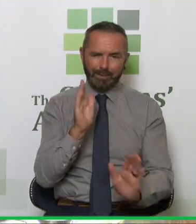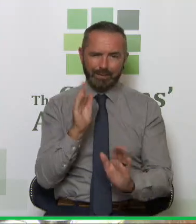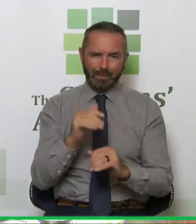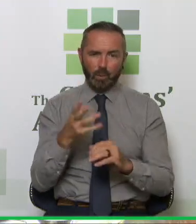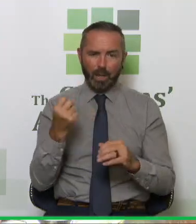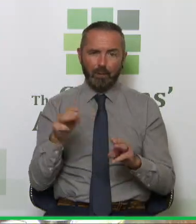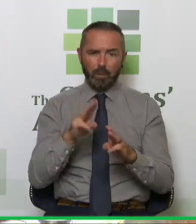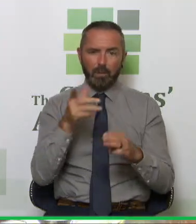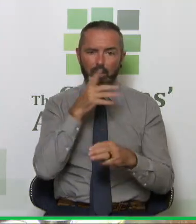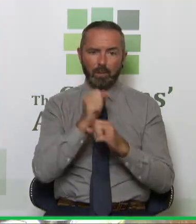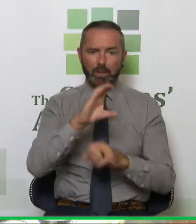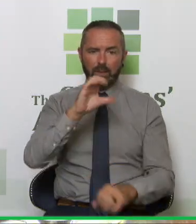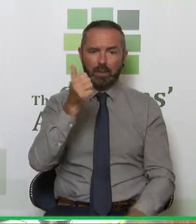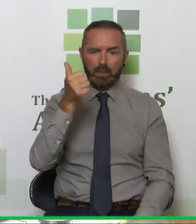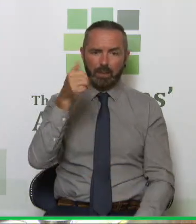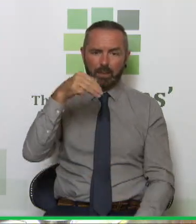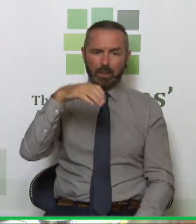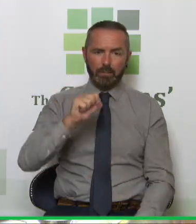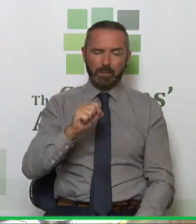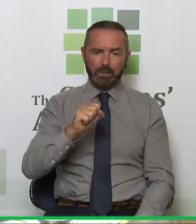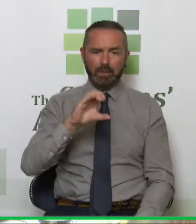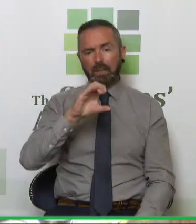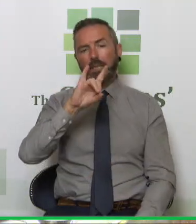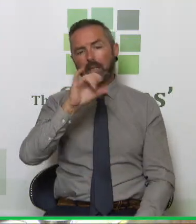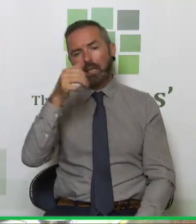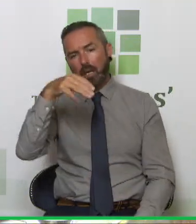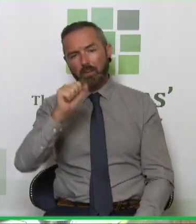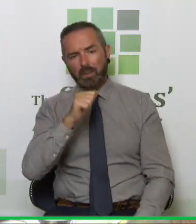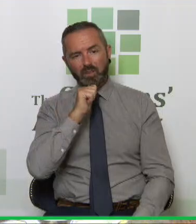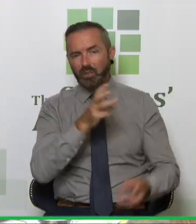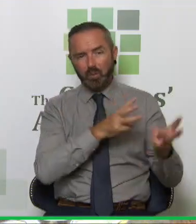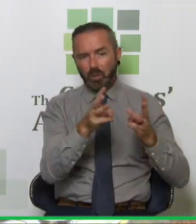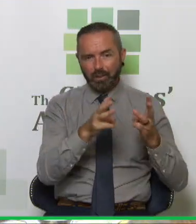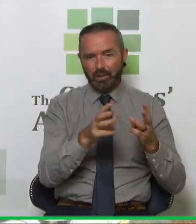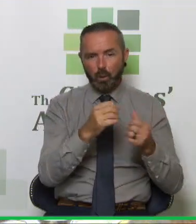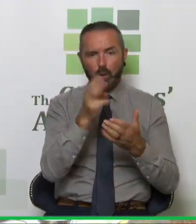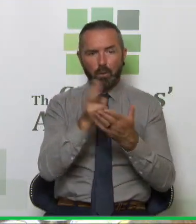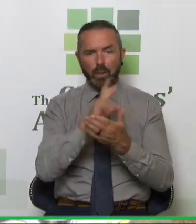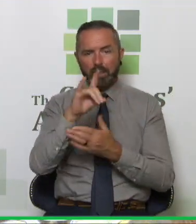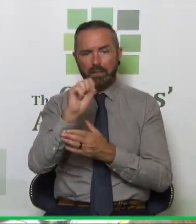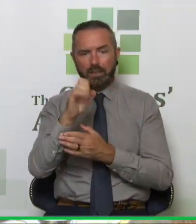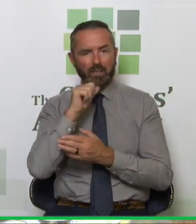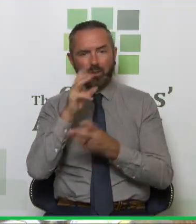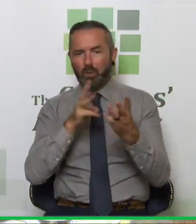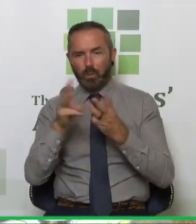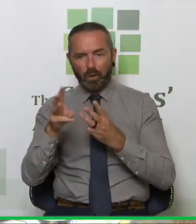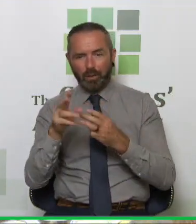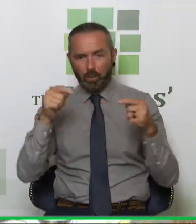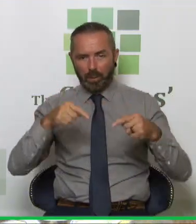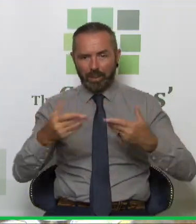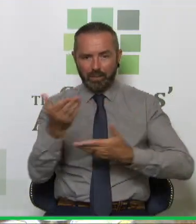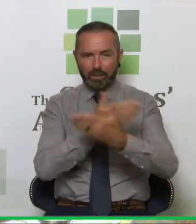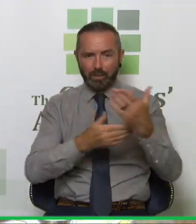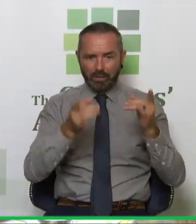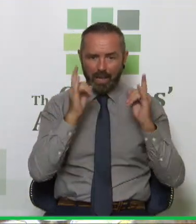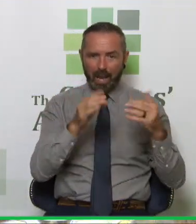about CAMS. CAMS doesn't work. We know that there are aspects of the HSE that doesn't work. We're here to discuss a health-led approach on a health service that